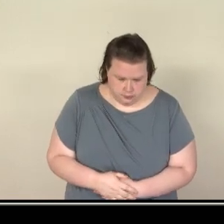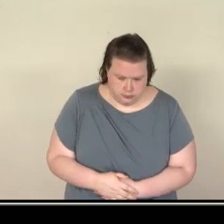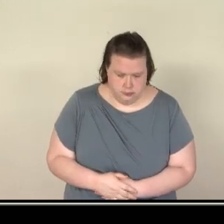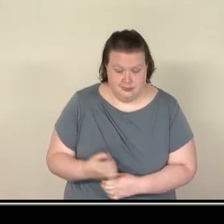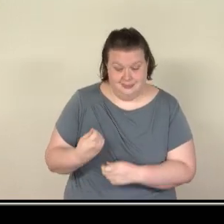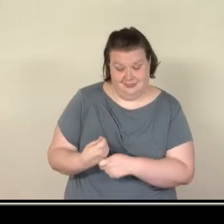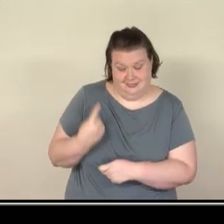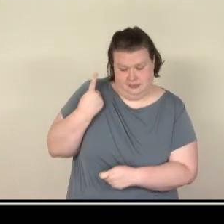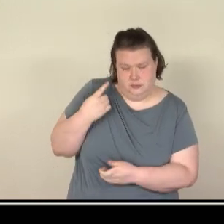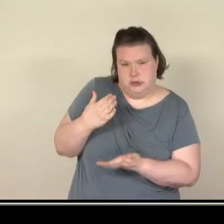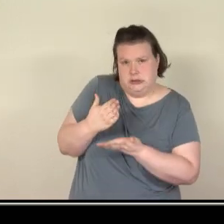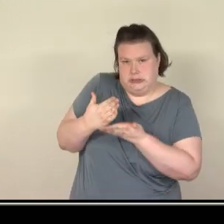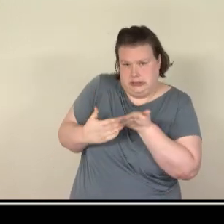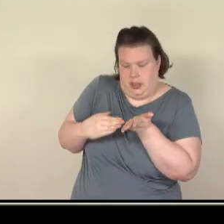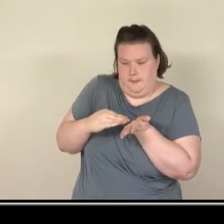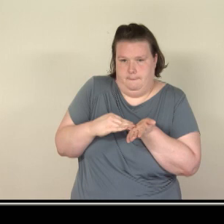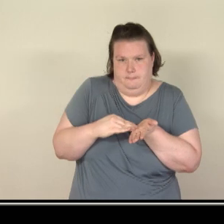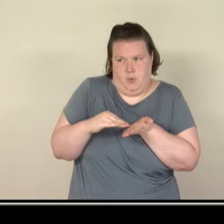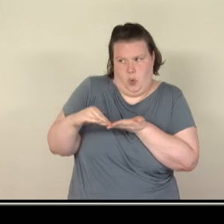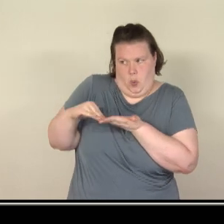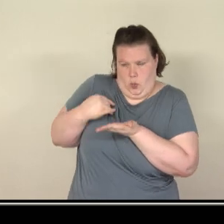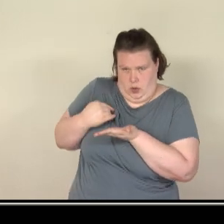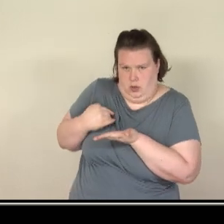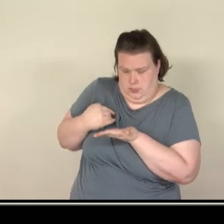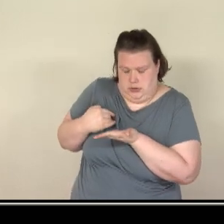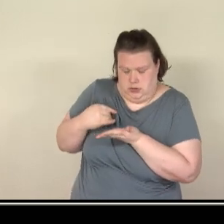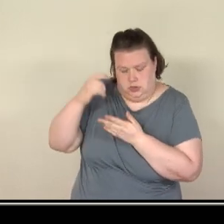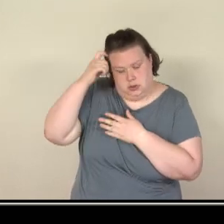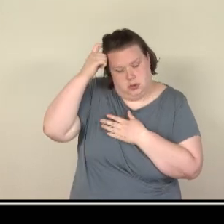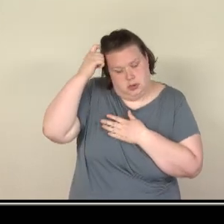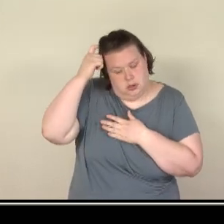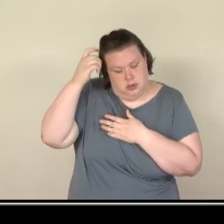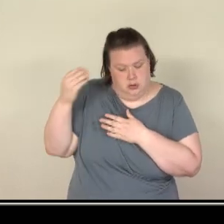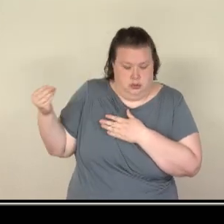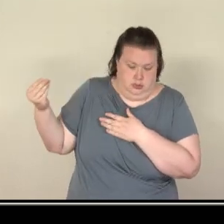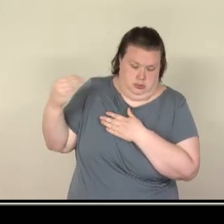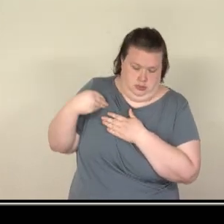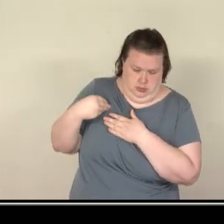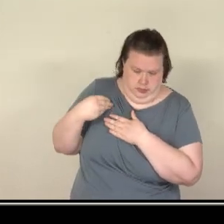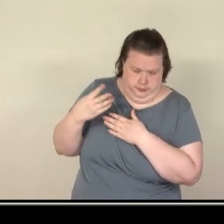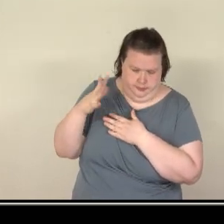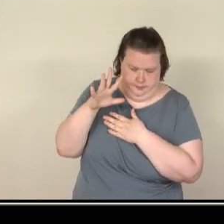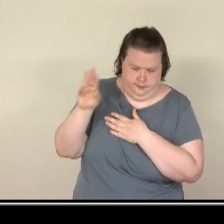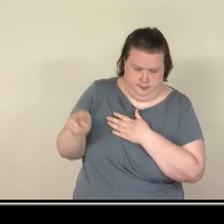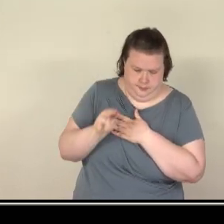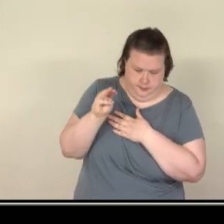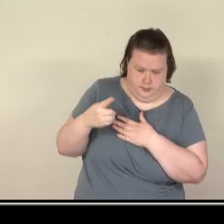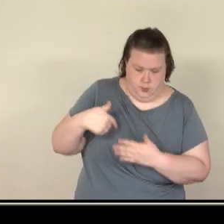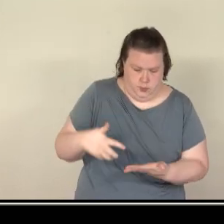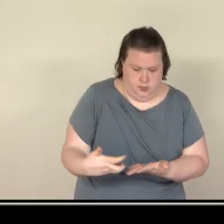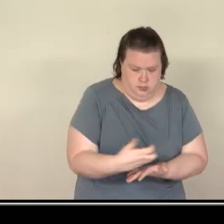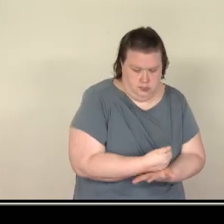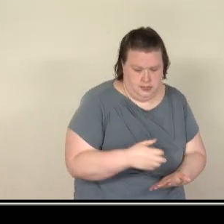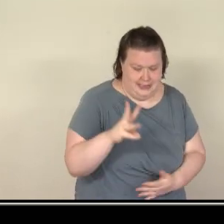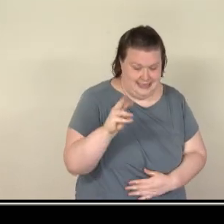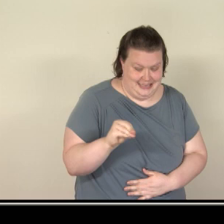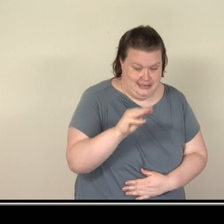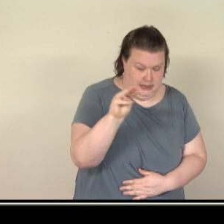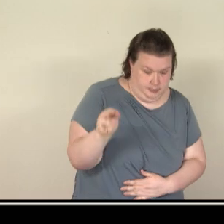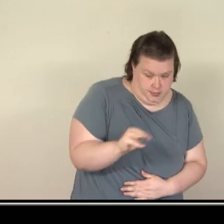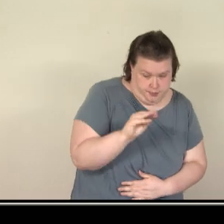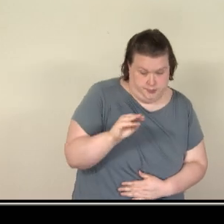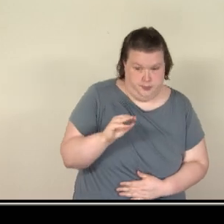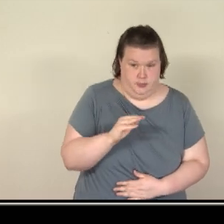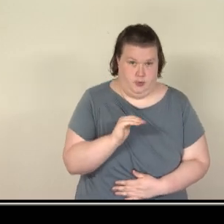some hold harmless in place. That generated 5 million, while we generated 60 million from